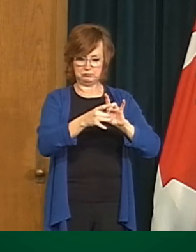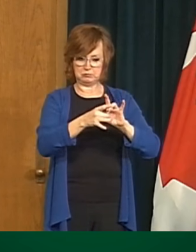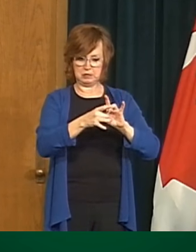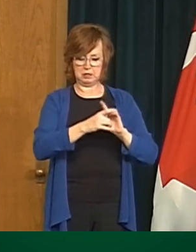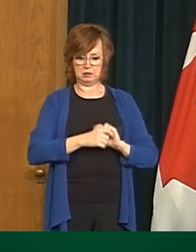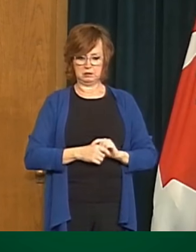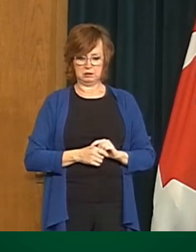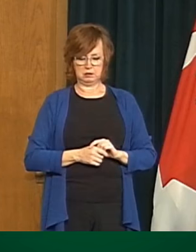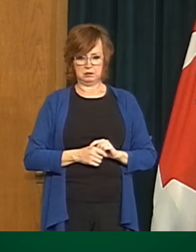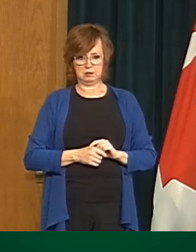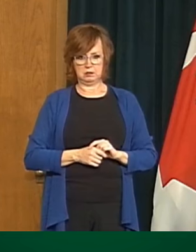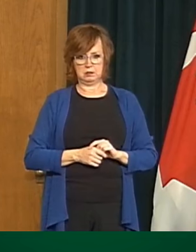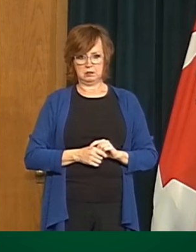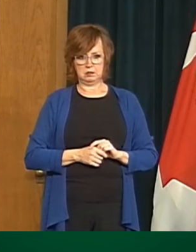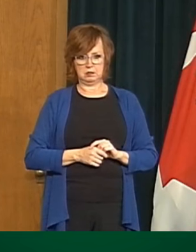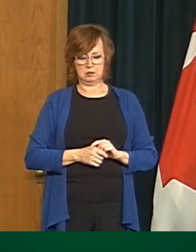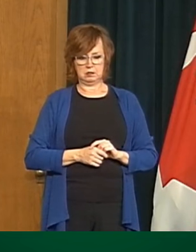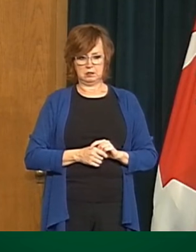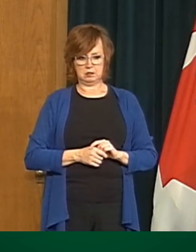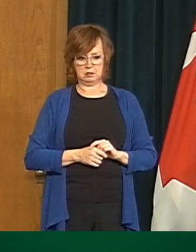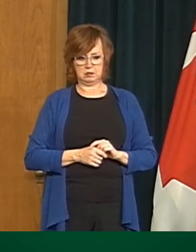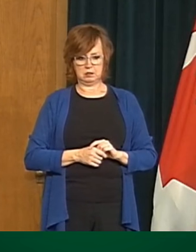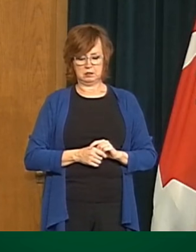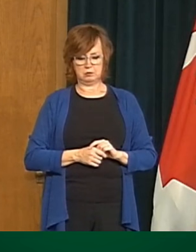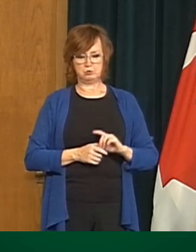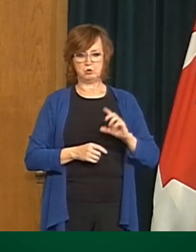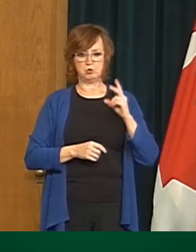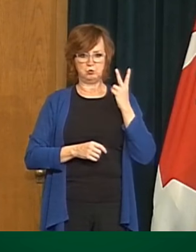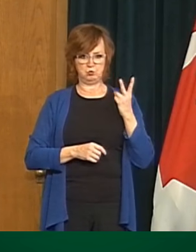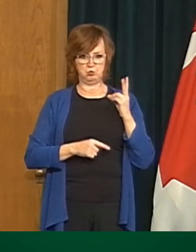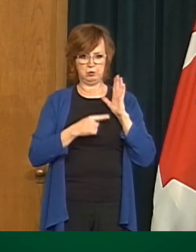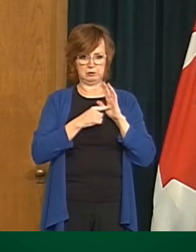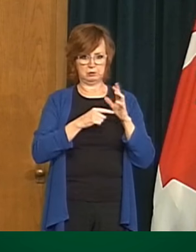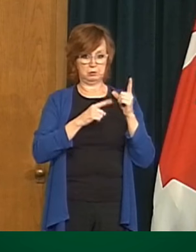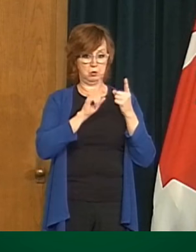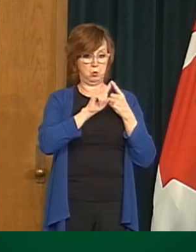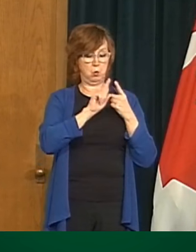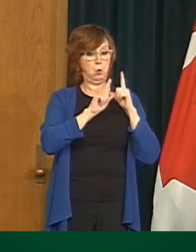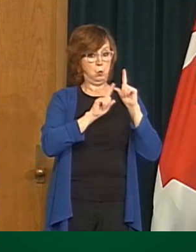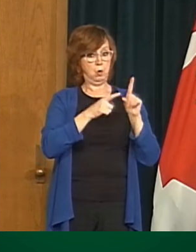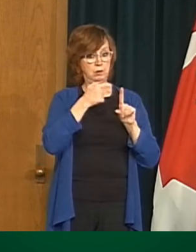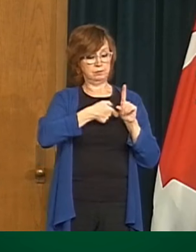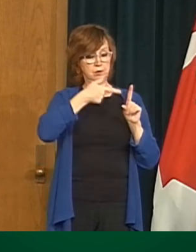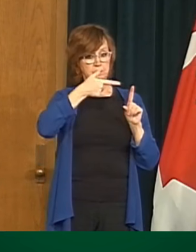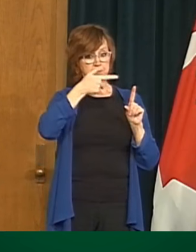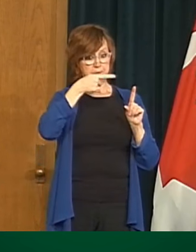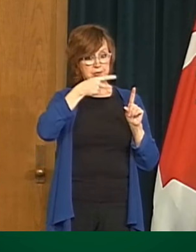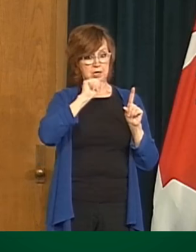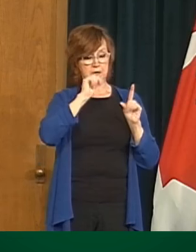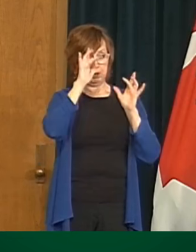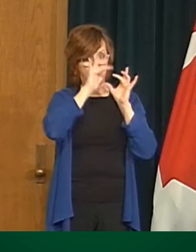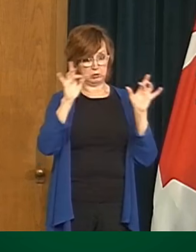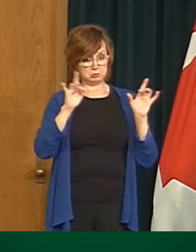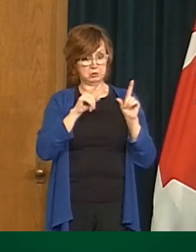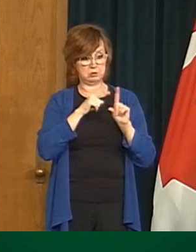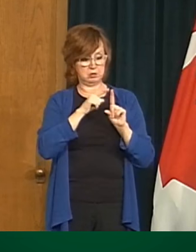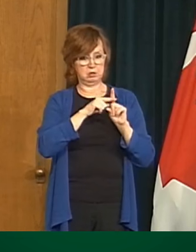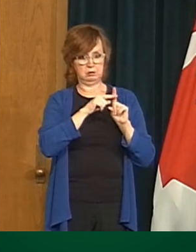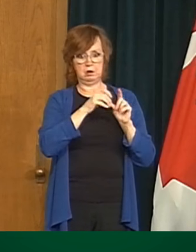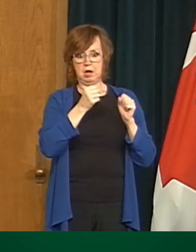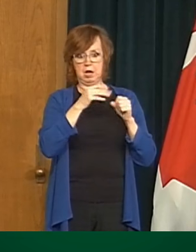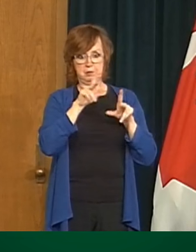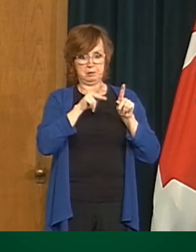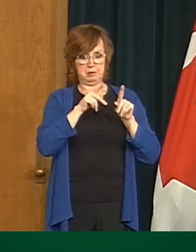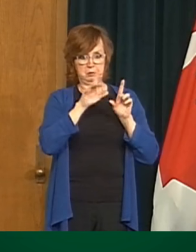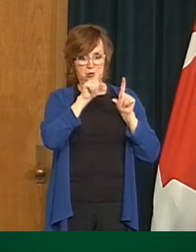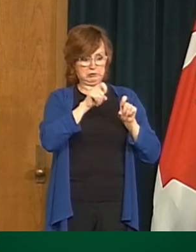well, in 2 cases, one case that arose in the hospital. The tests have shot up briefly there, and as